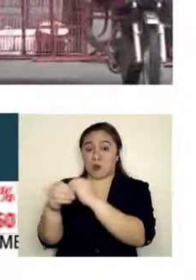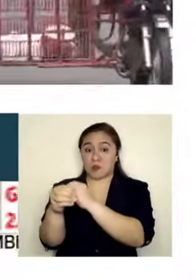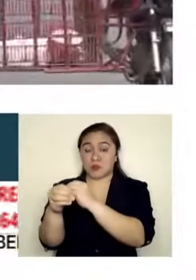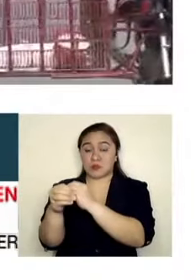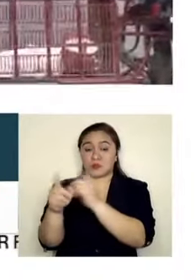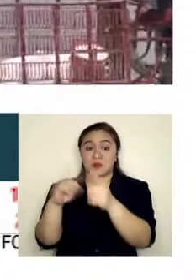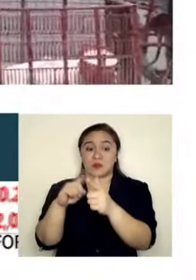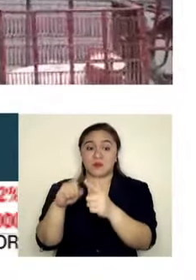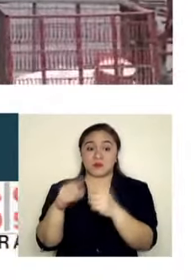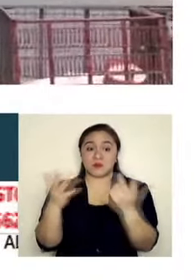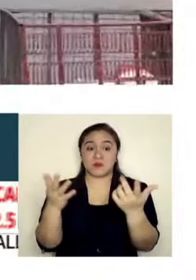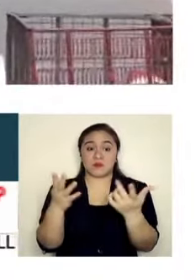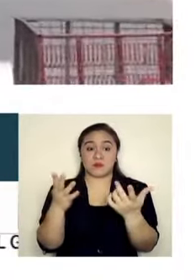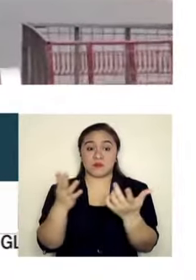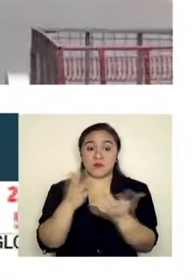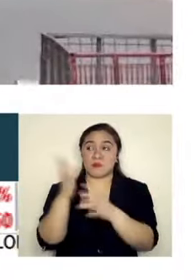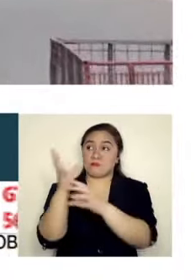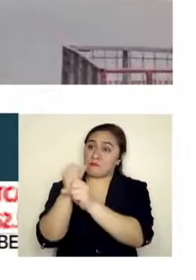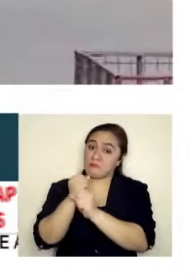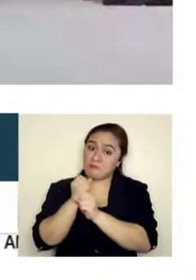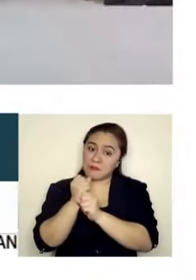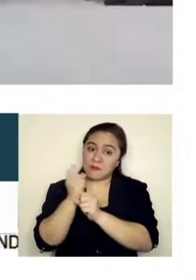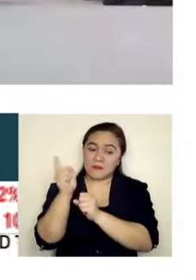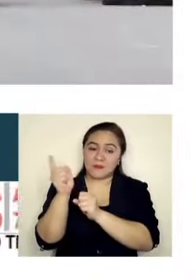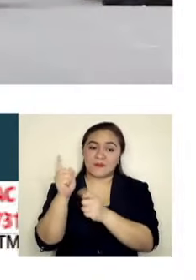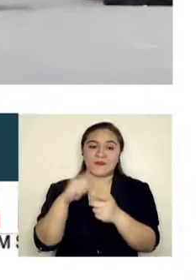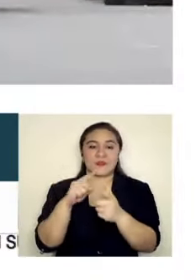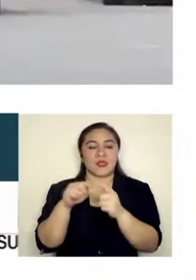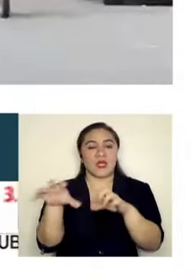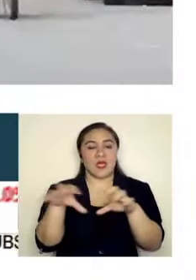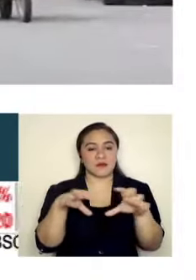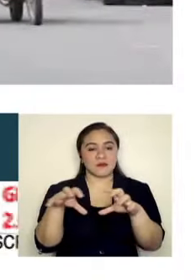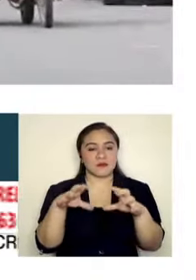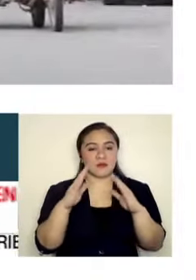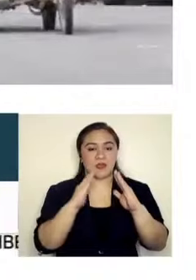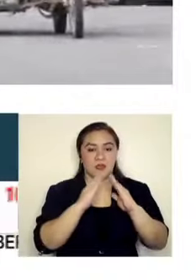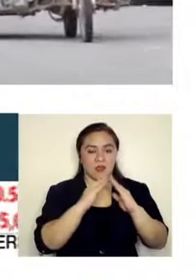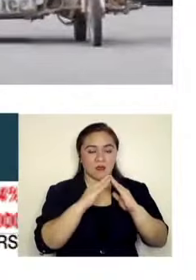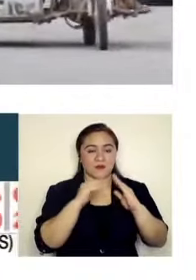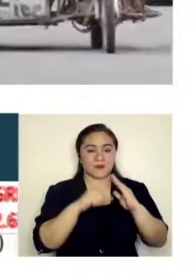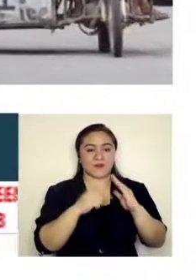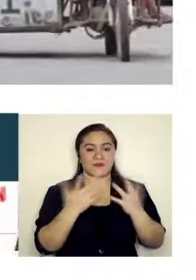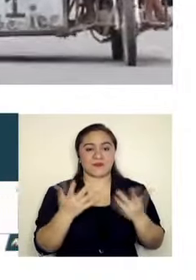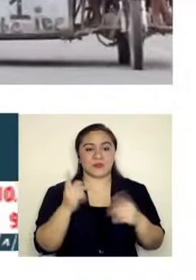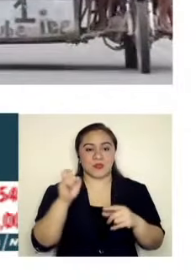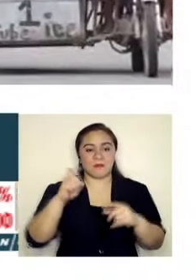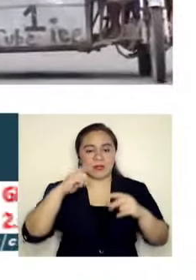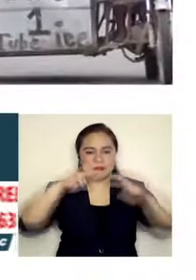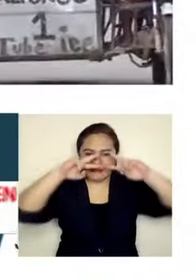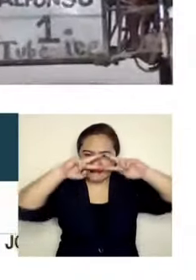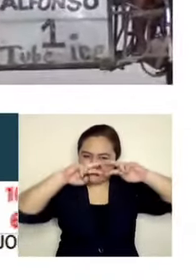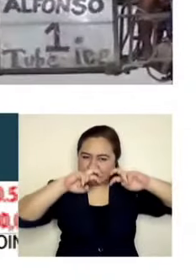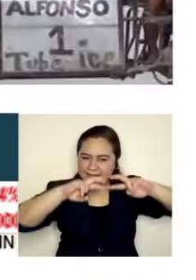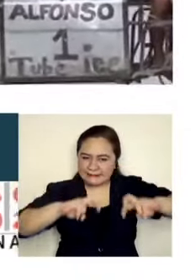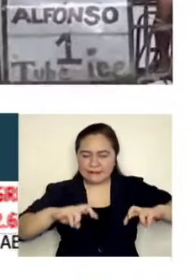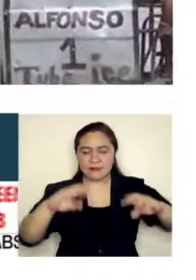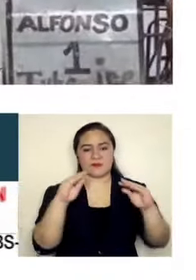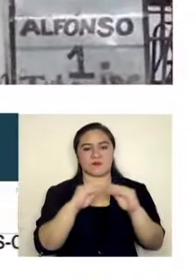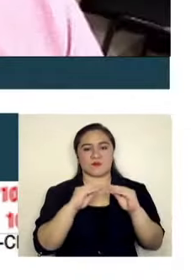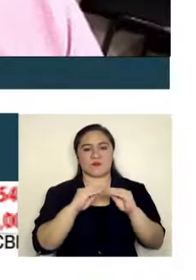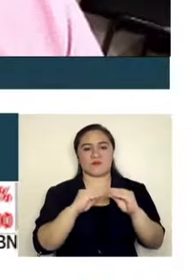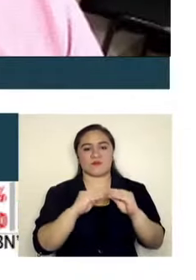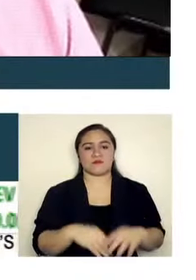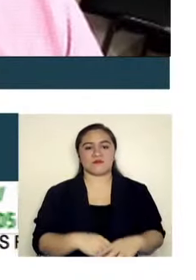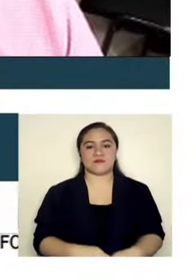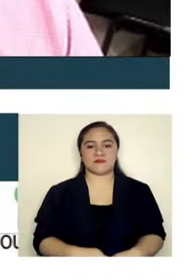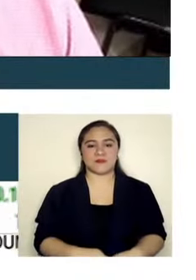into some information or some activities outside the homes, which we really have to dig up. Okay. And how